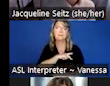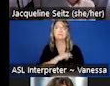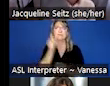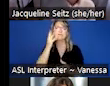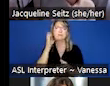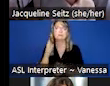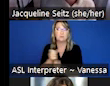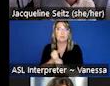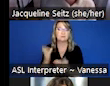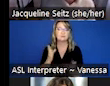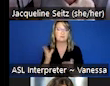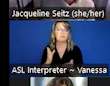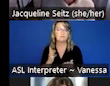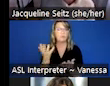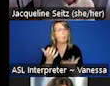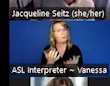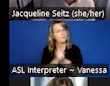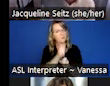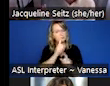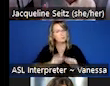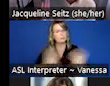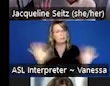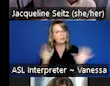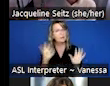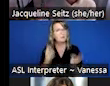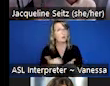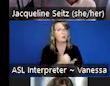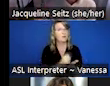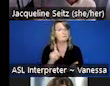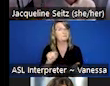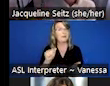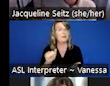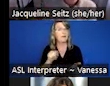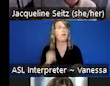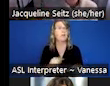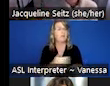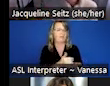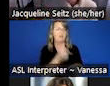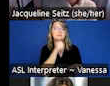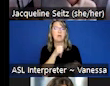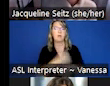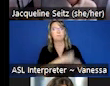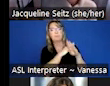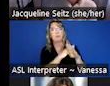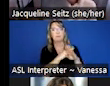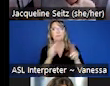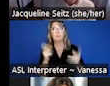services. So you want to be clear that if you are collecting data, the data collection is not a barrier to people who are trying to get